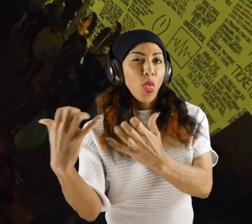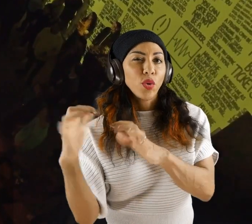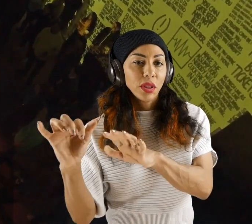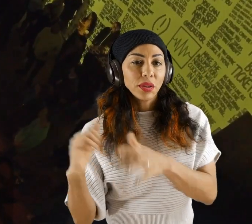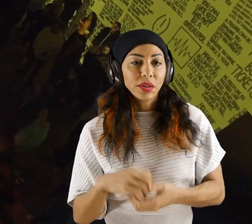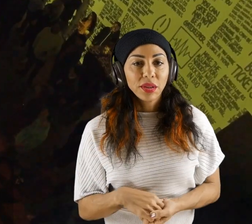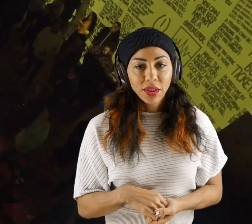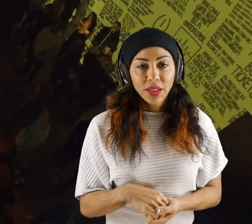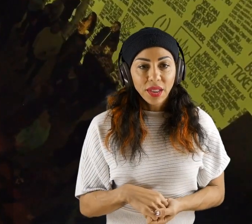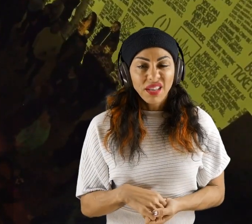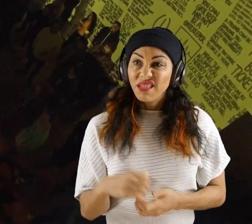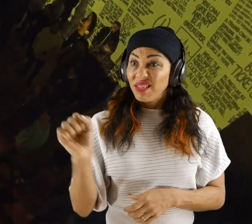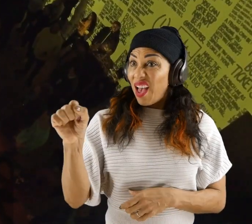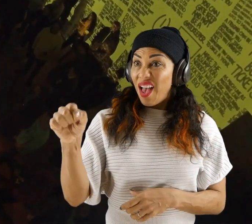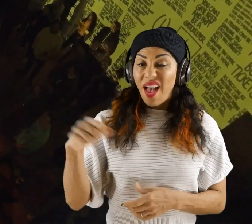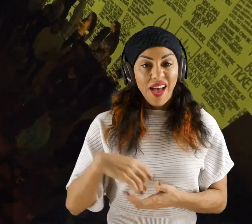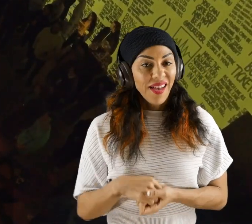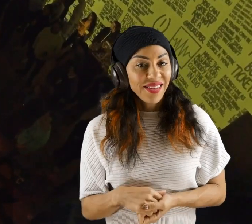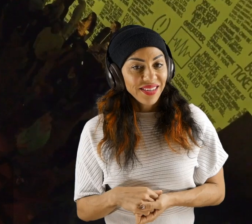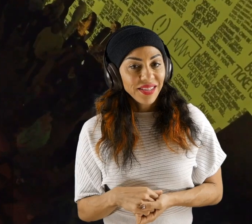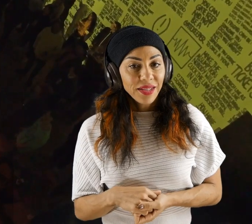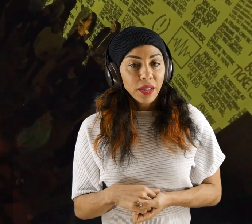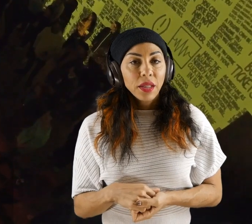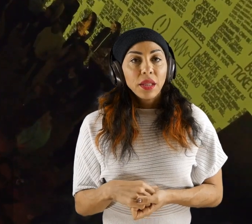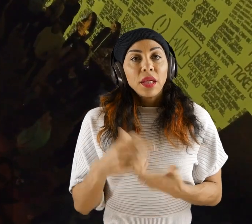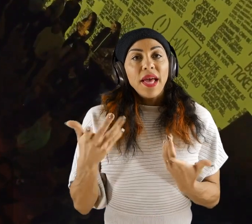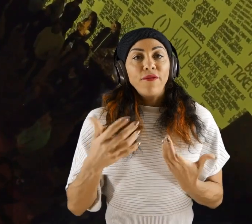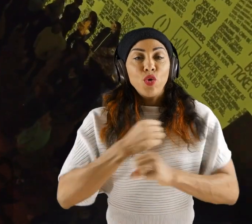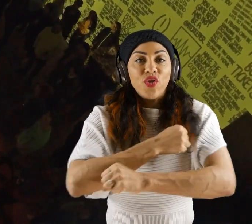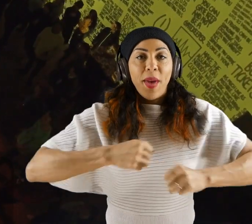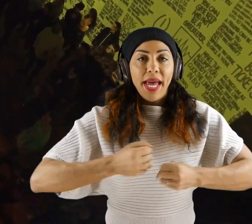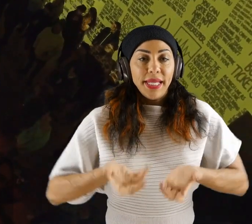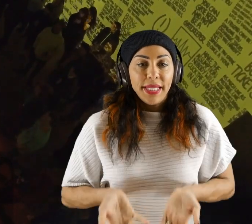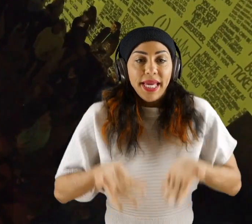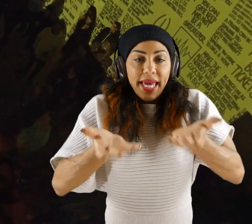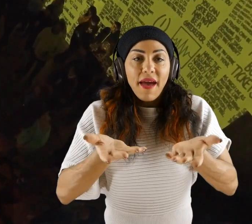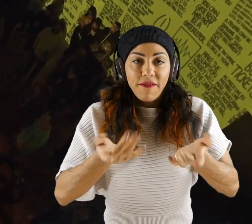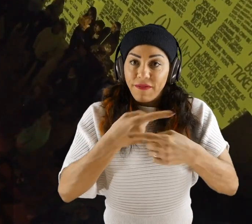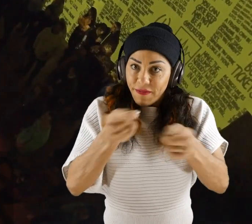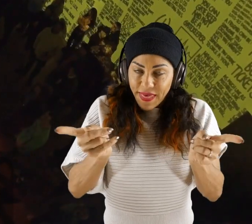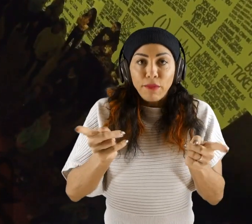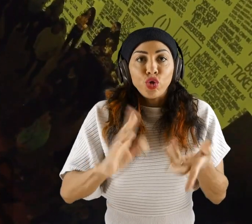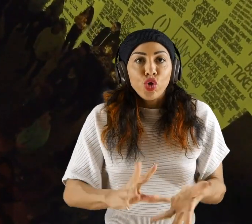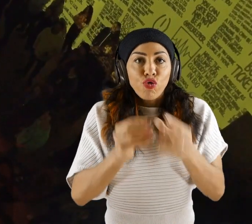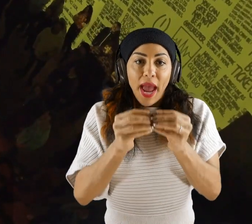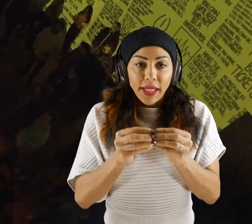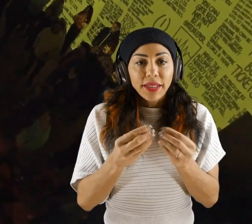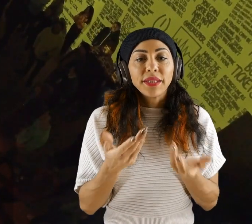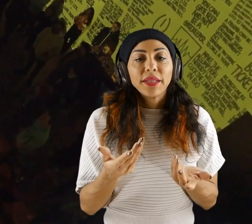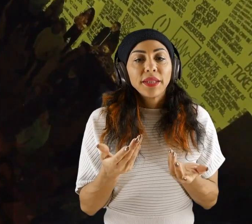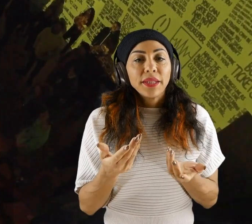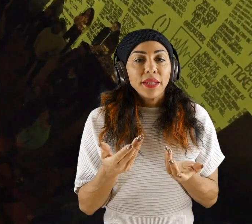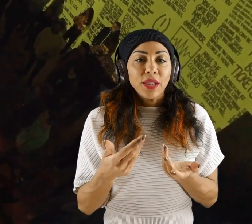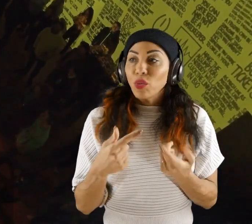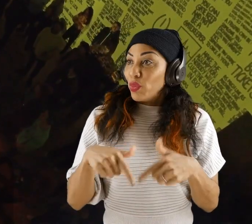And sometimes, like, giving people the space to create something iterative. We just finished the work today, which I